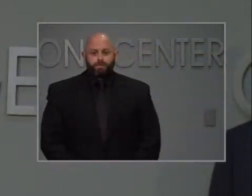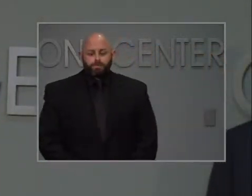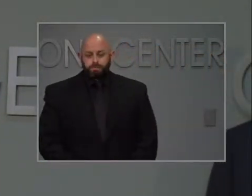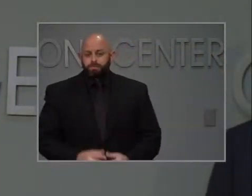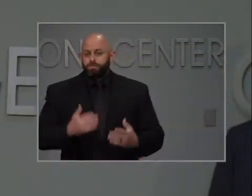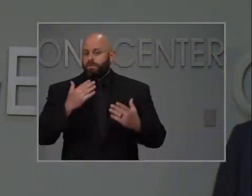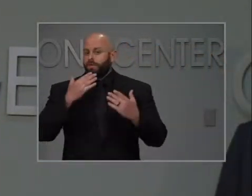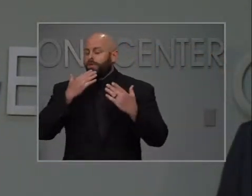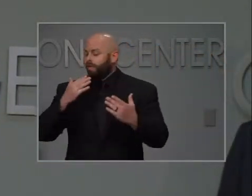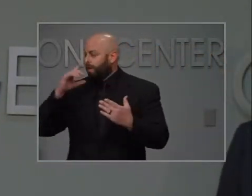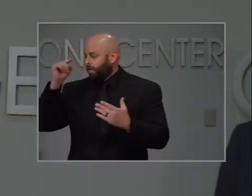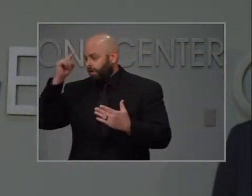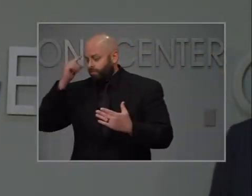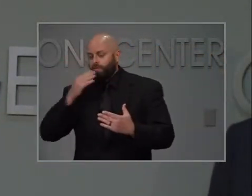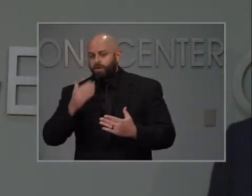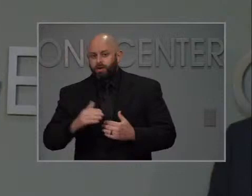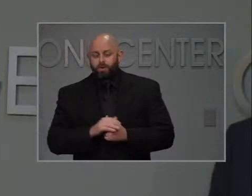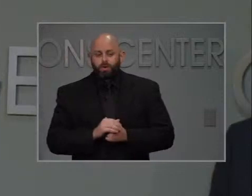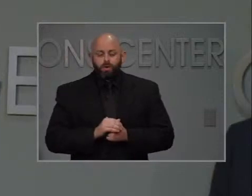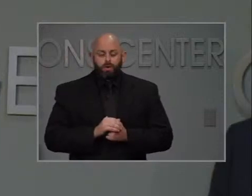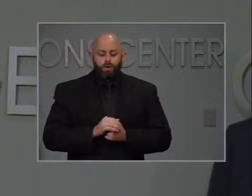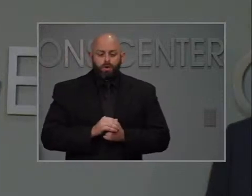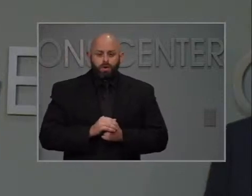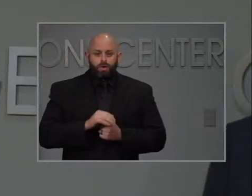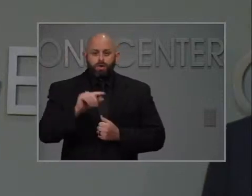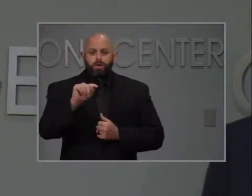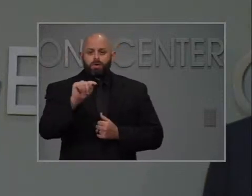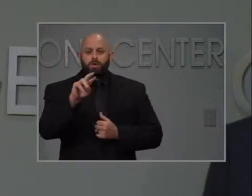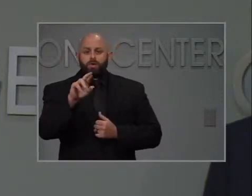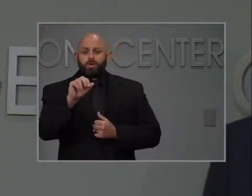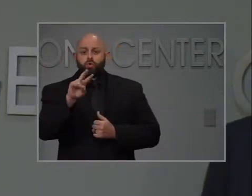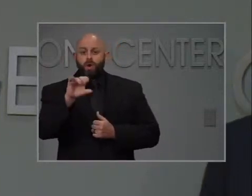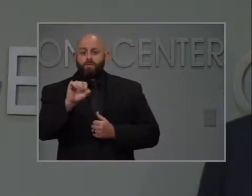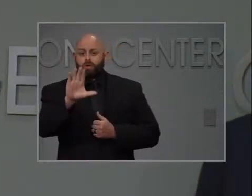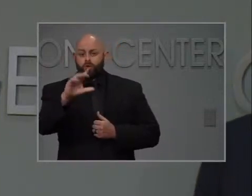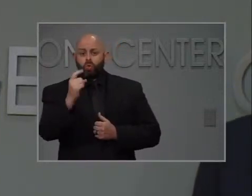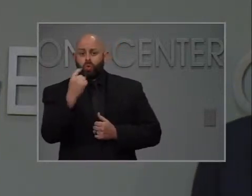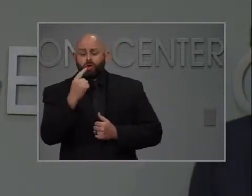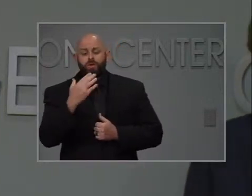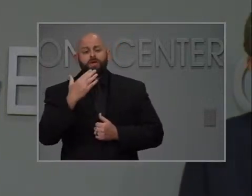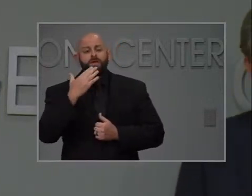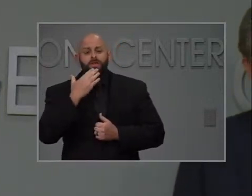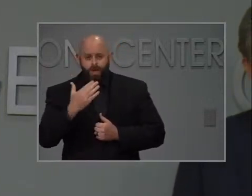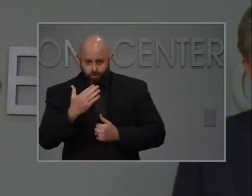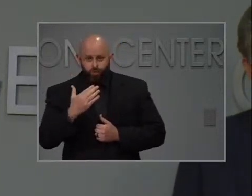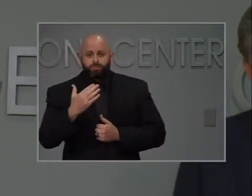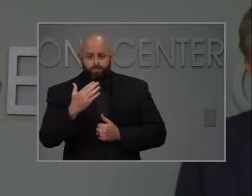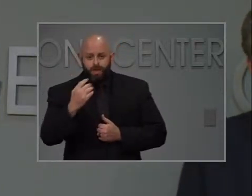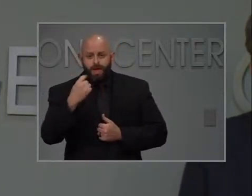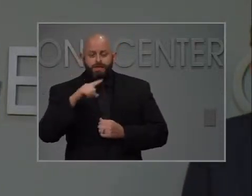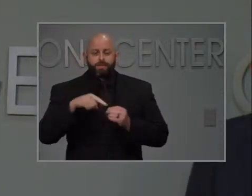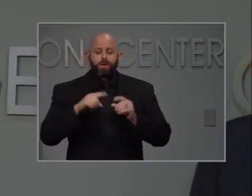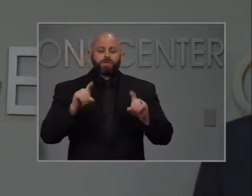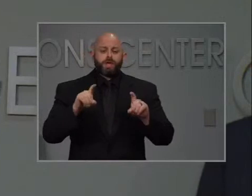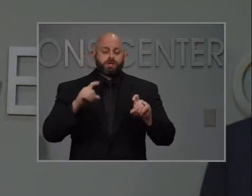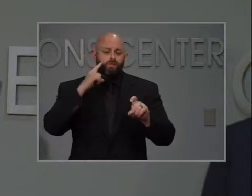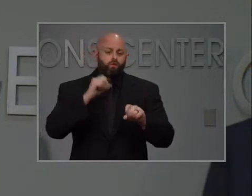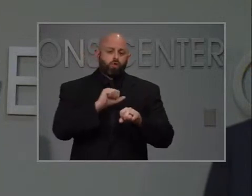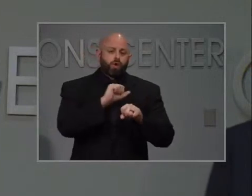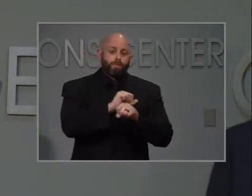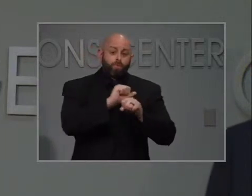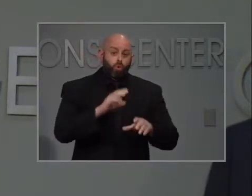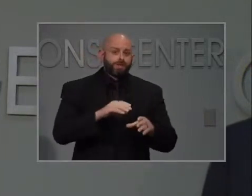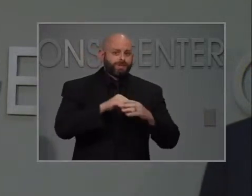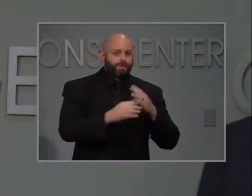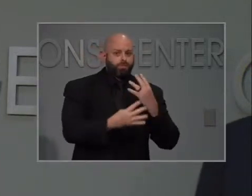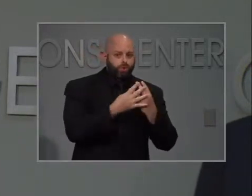Thank you, Governor. Travis, thank you for your question about testing for our employees. And this afternoon, I'm pleased to